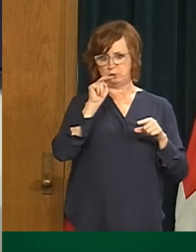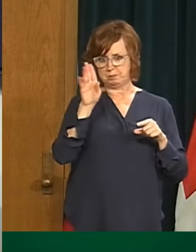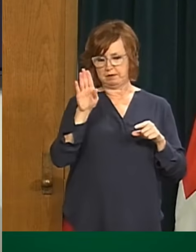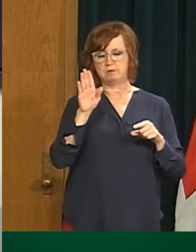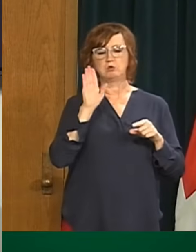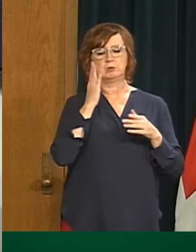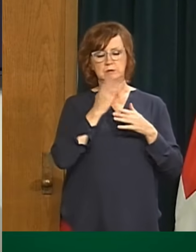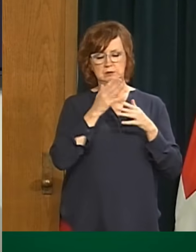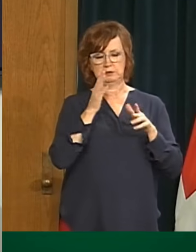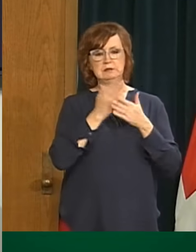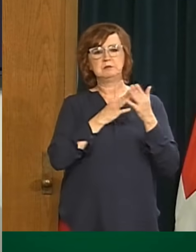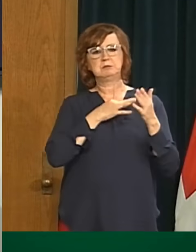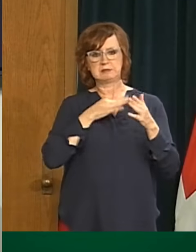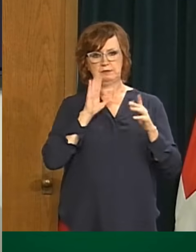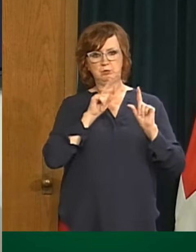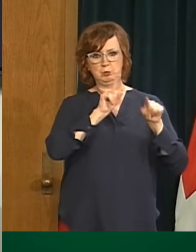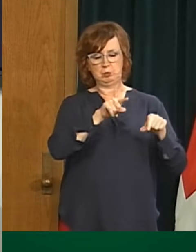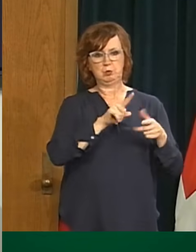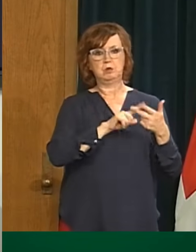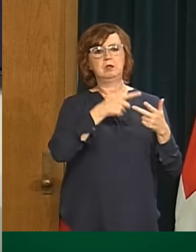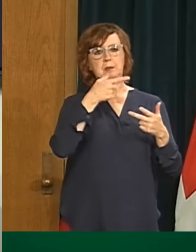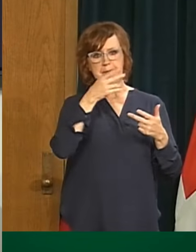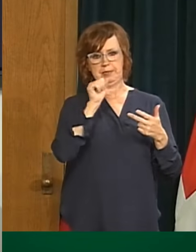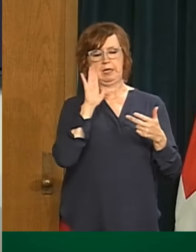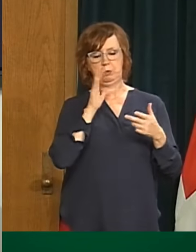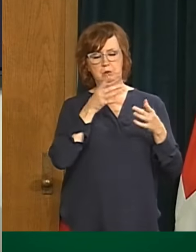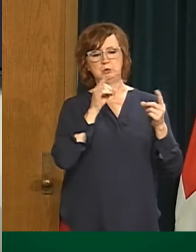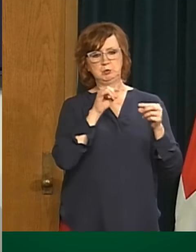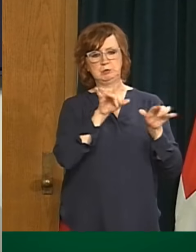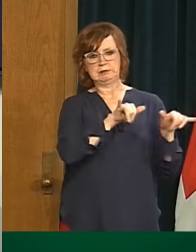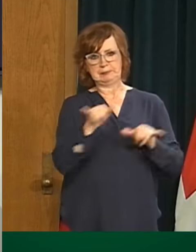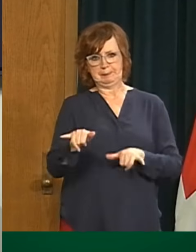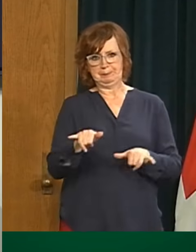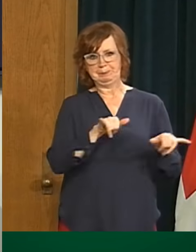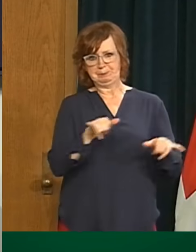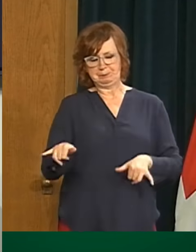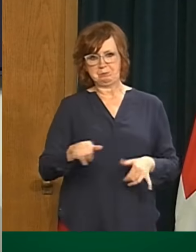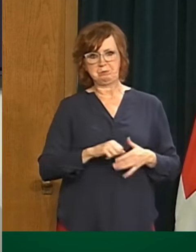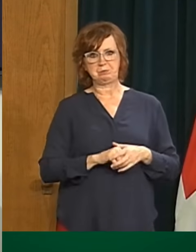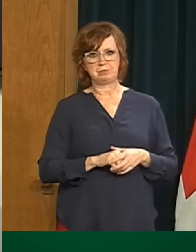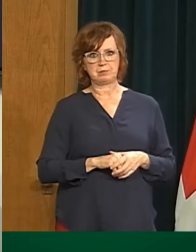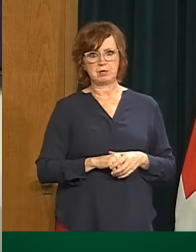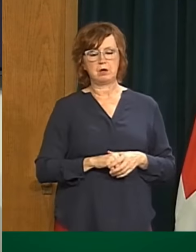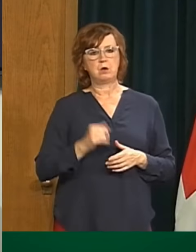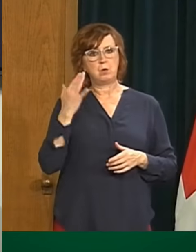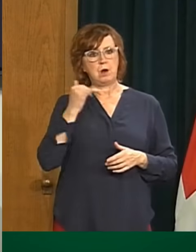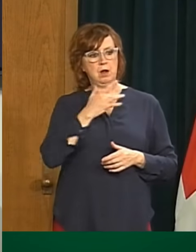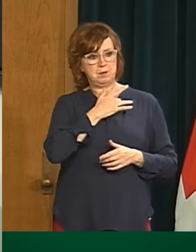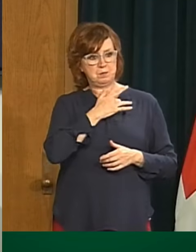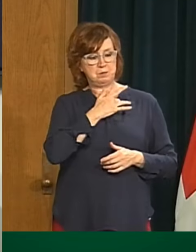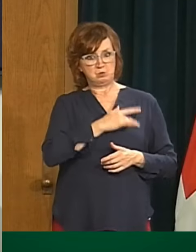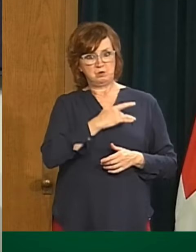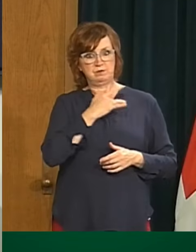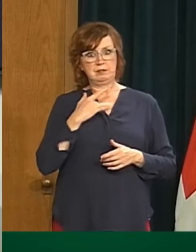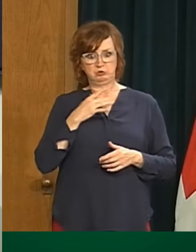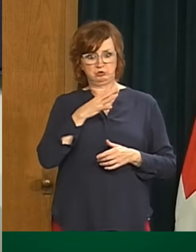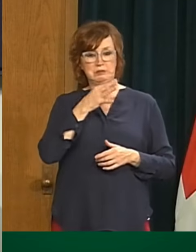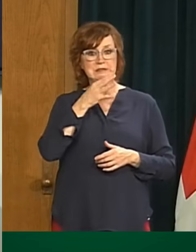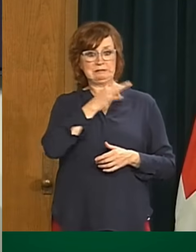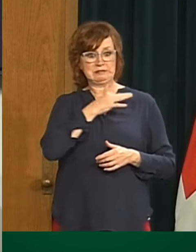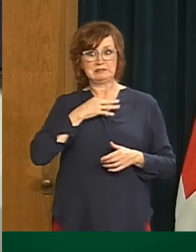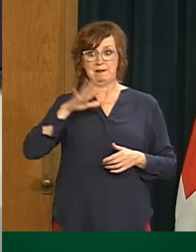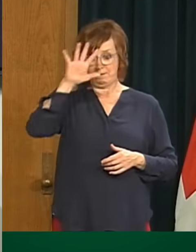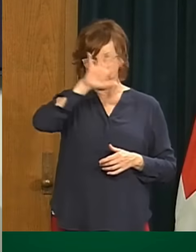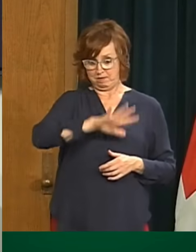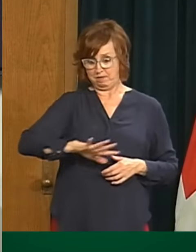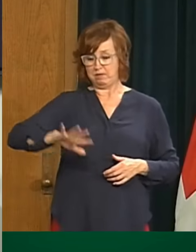are based in and the ability of us to respond with a provincial pool of experts, it may, depending upon the number of staff impacted,